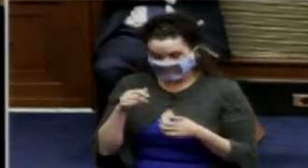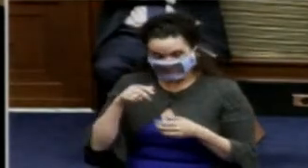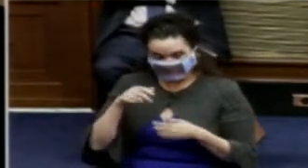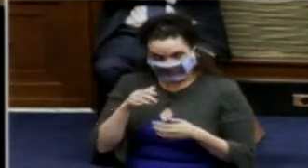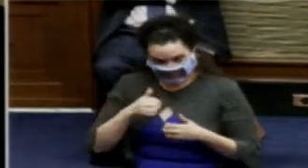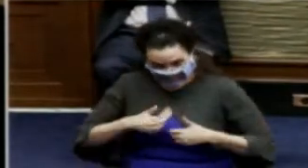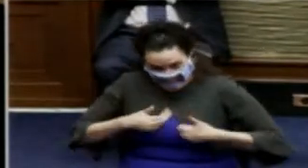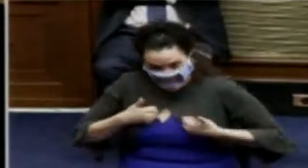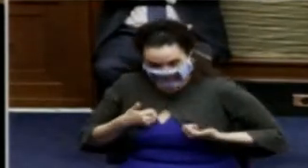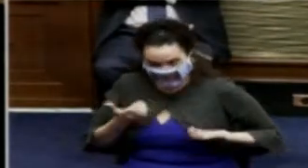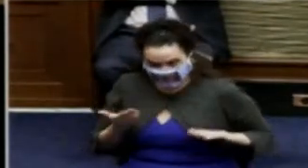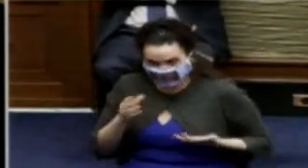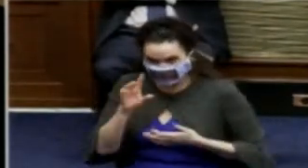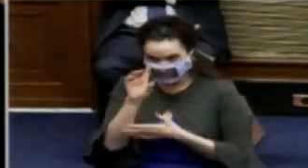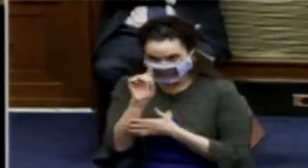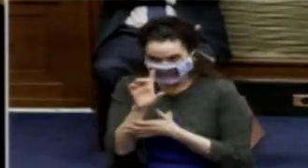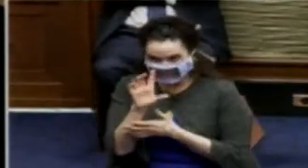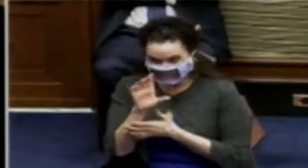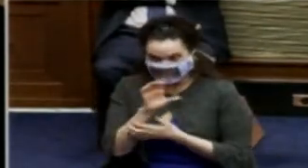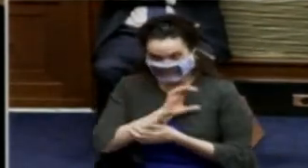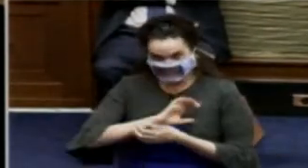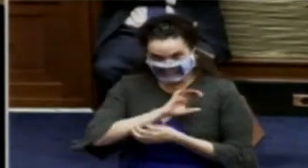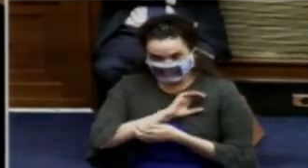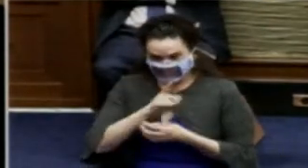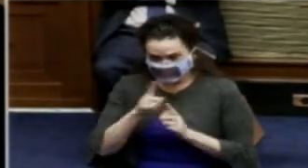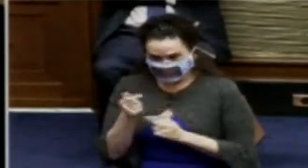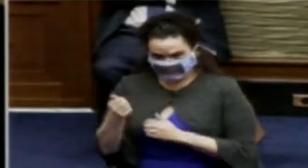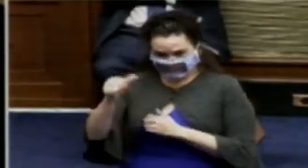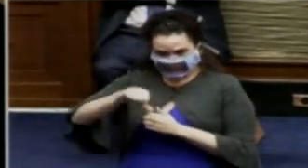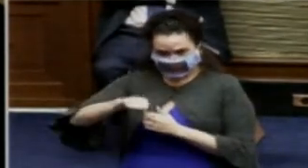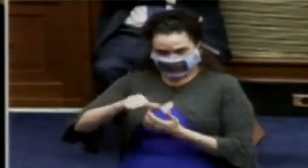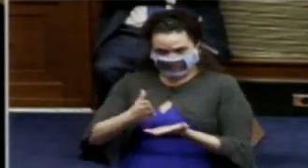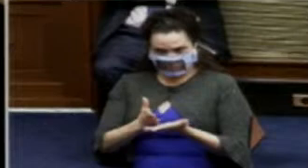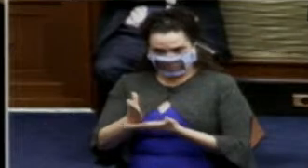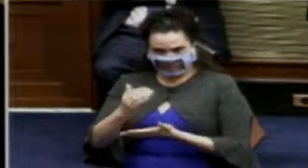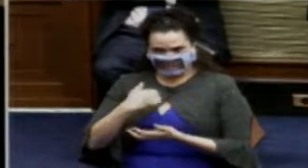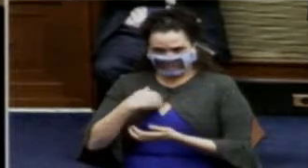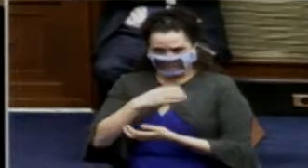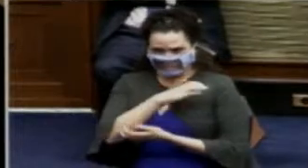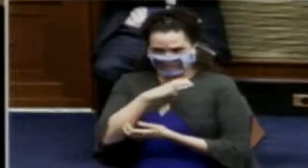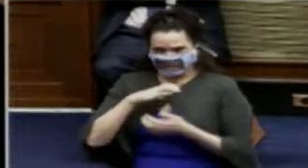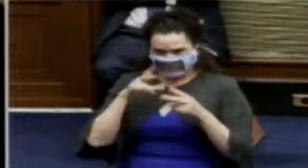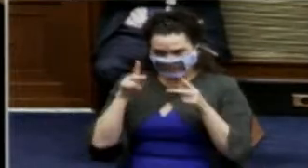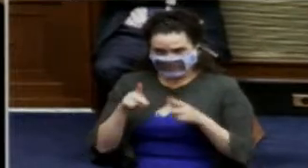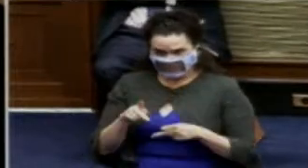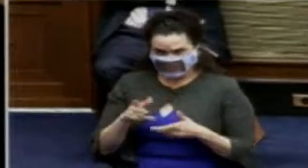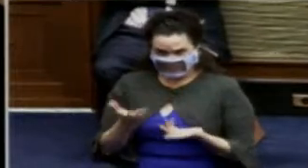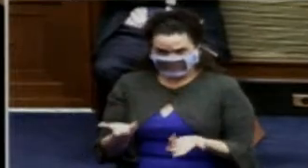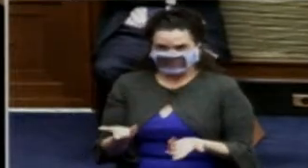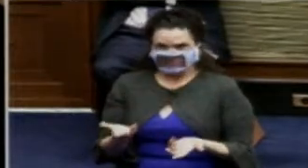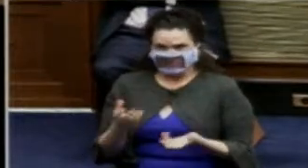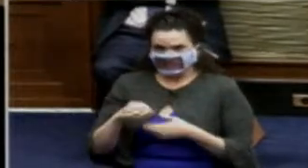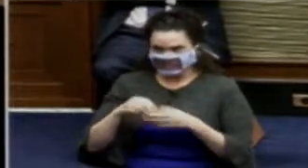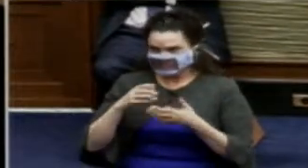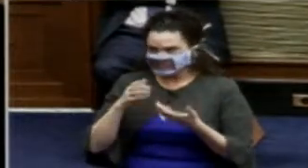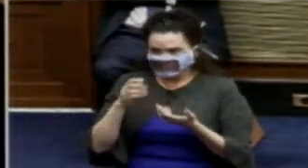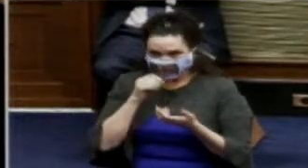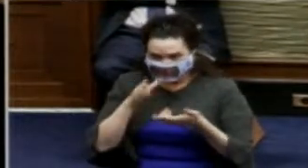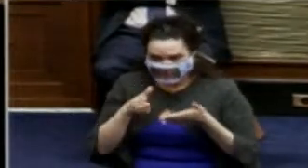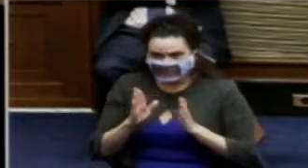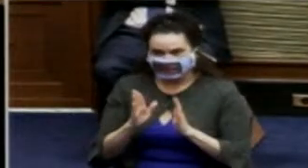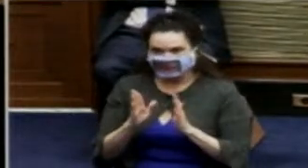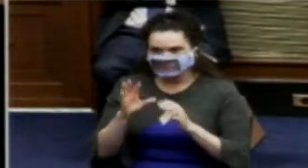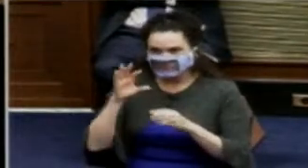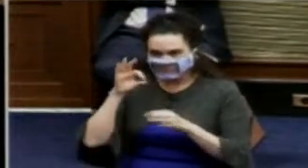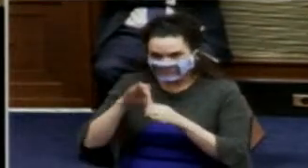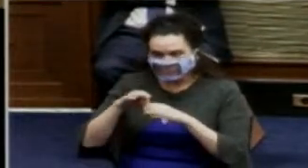the right to have a voting representative in our national legislature. And one last point that I have to make. Those who cite